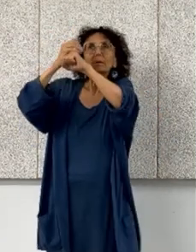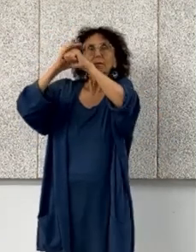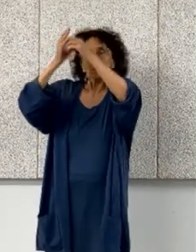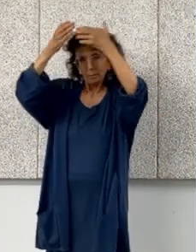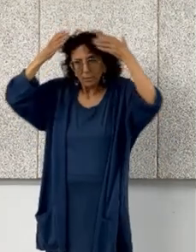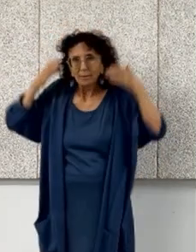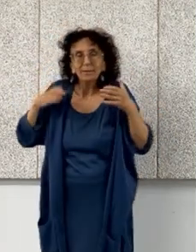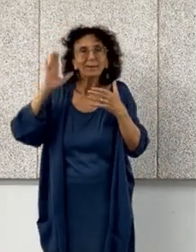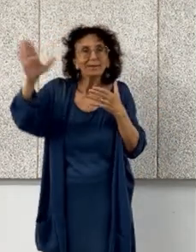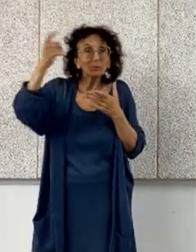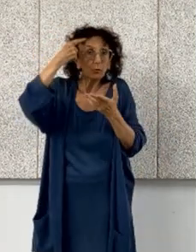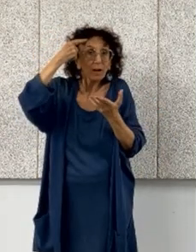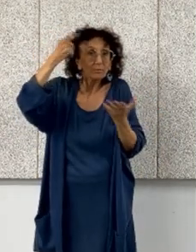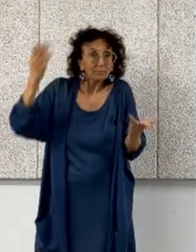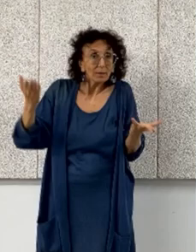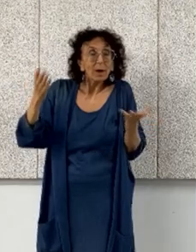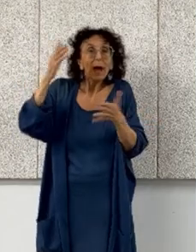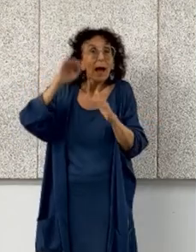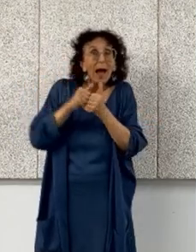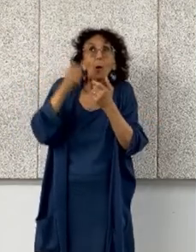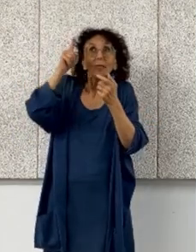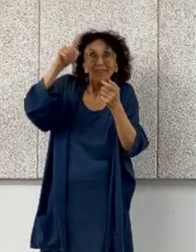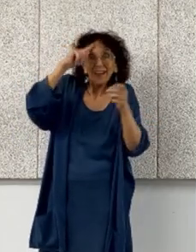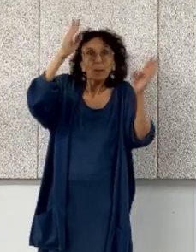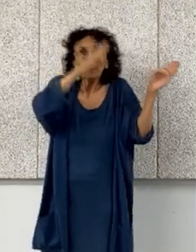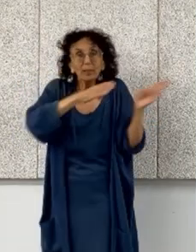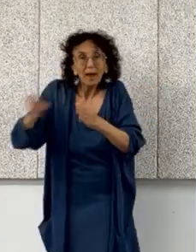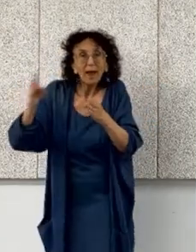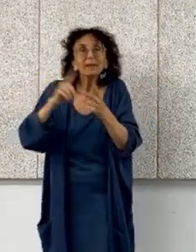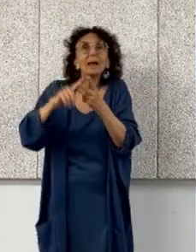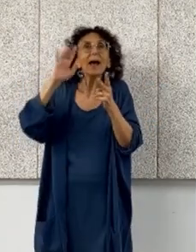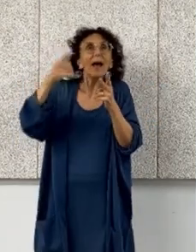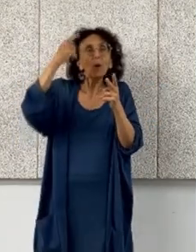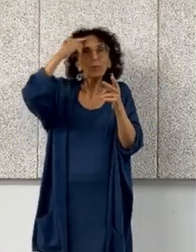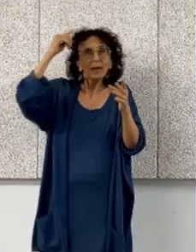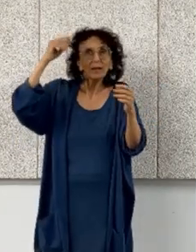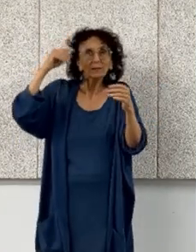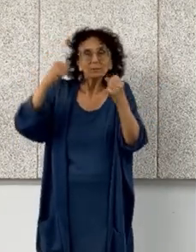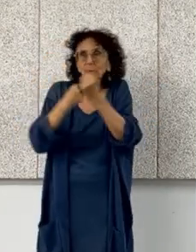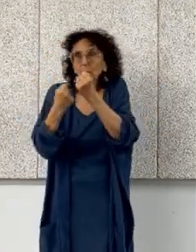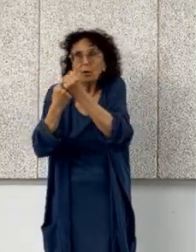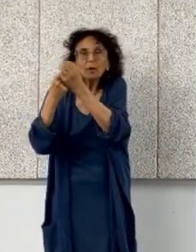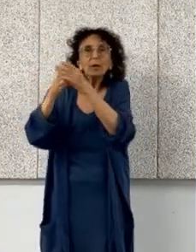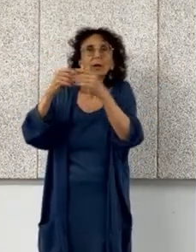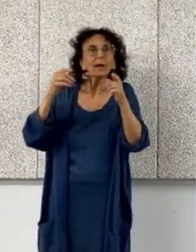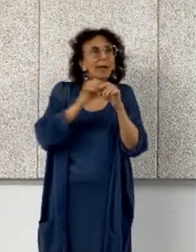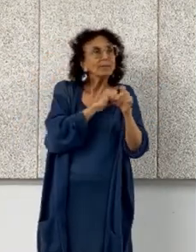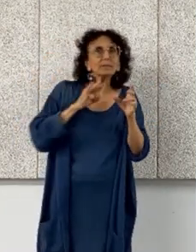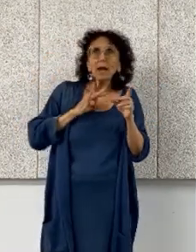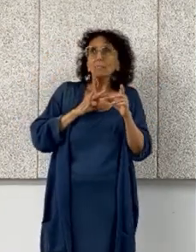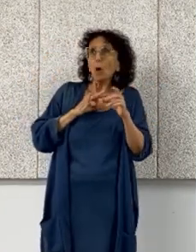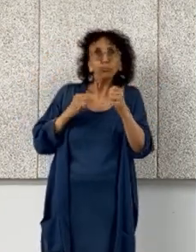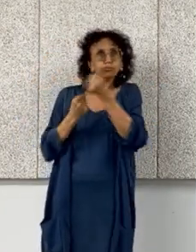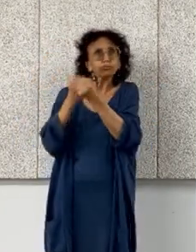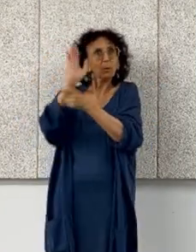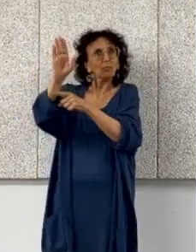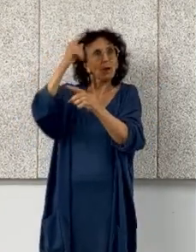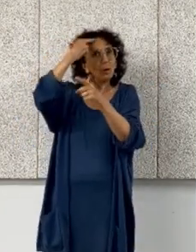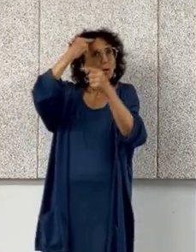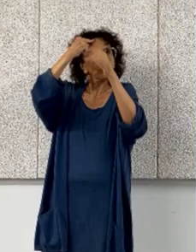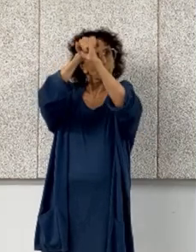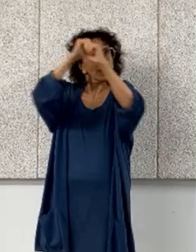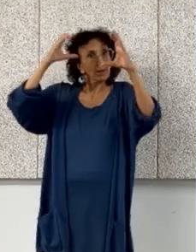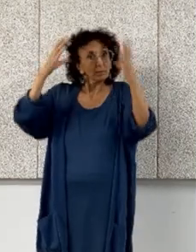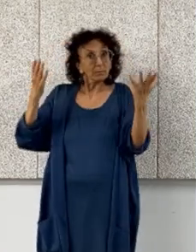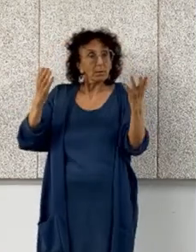and delegate and plan, the staff is set up to support that mm-hmm. manner of working. Mm-hmm. The